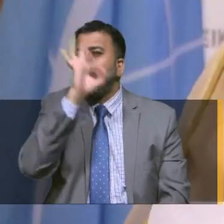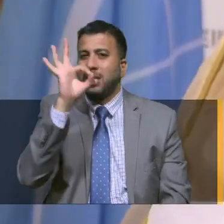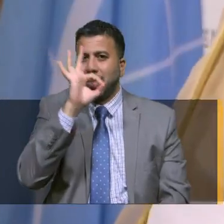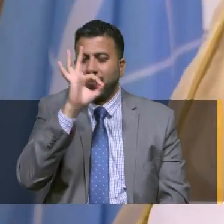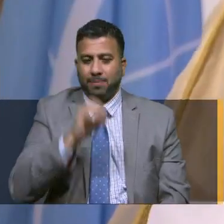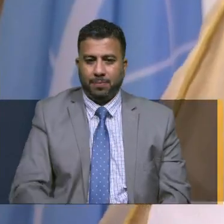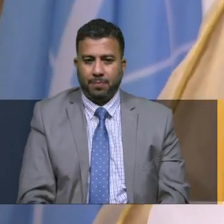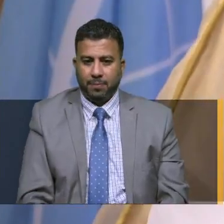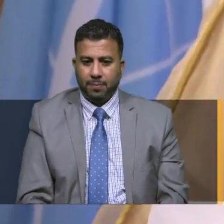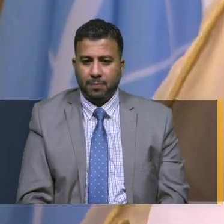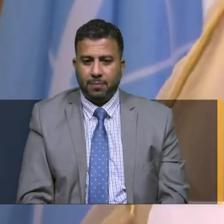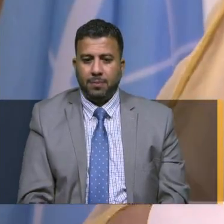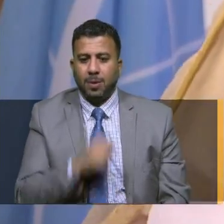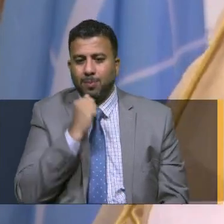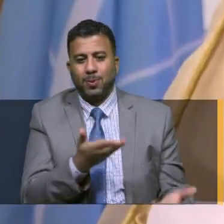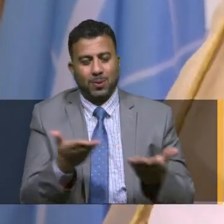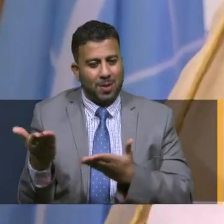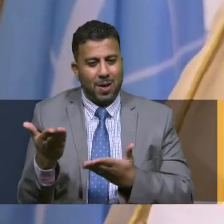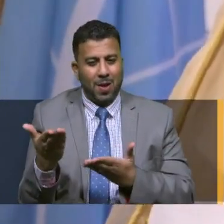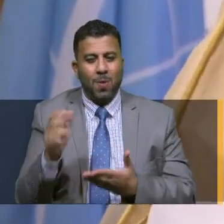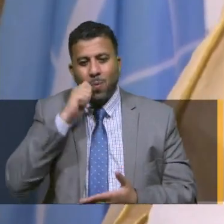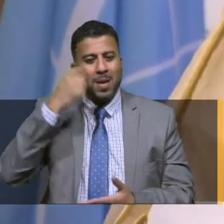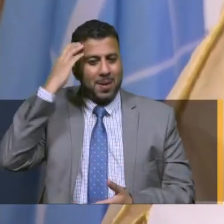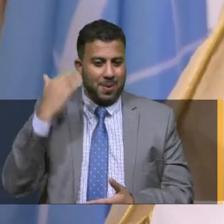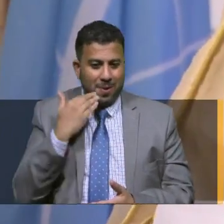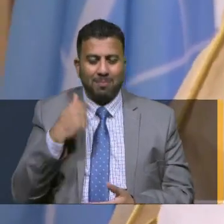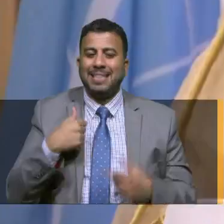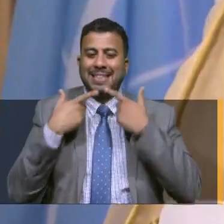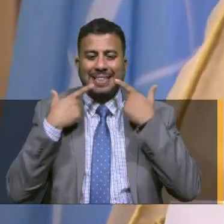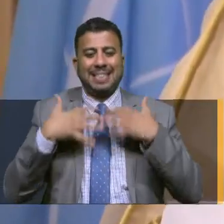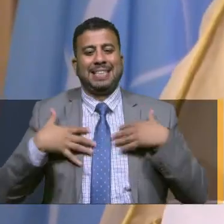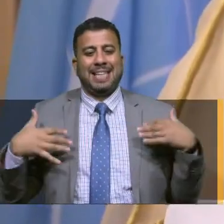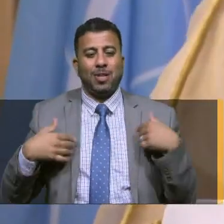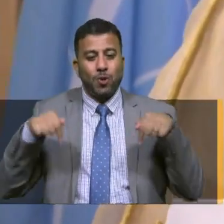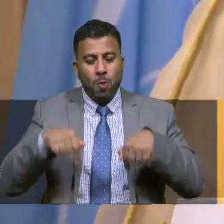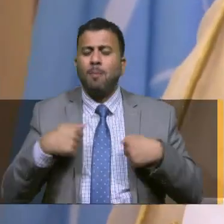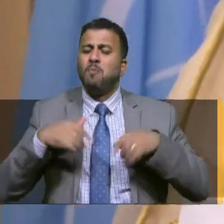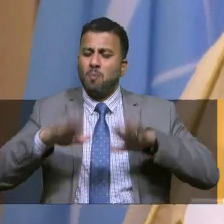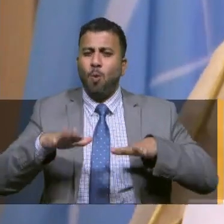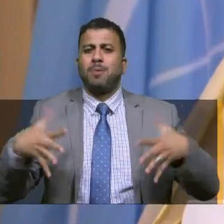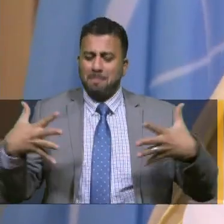and gentlemen, good morning. I'm very pleased today to see